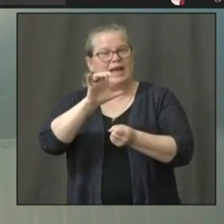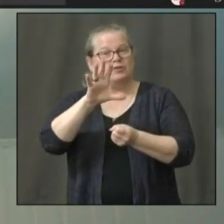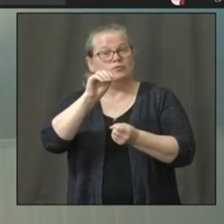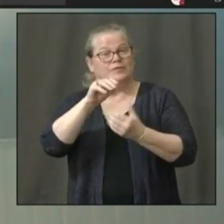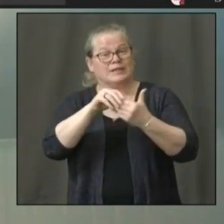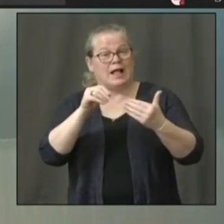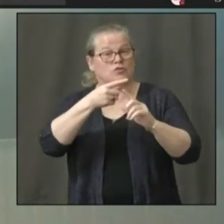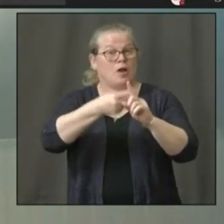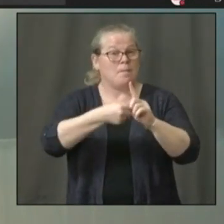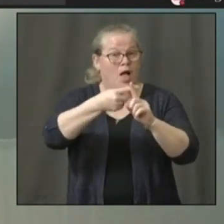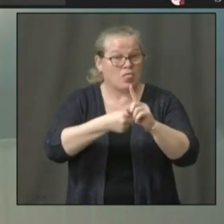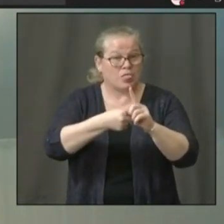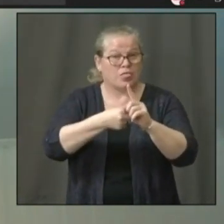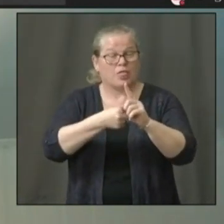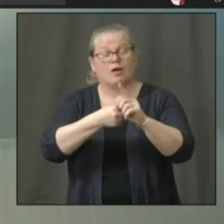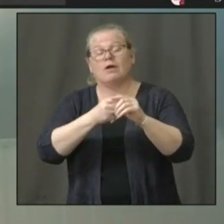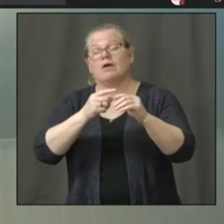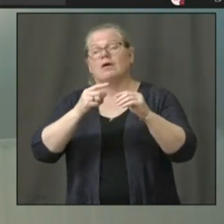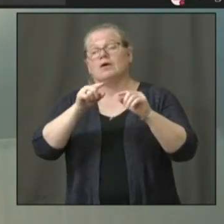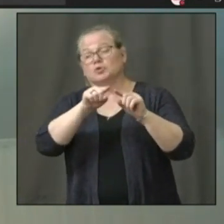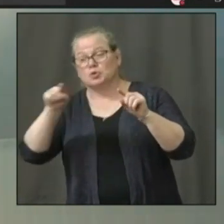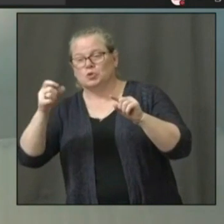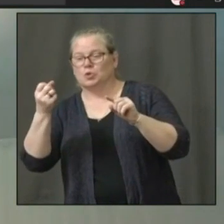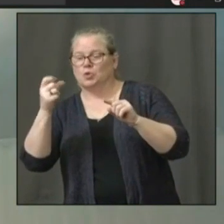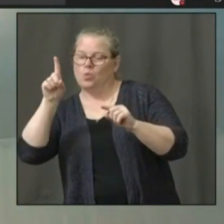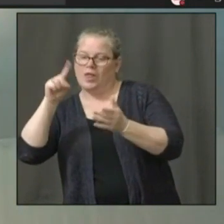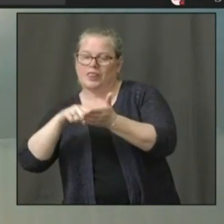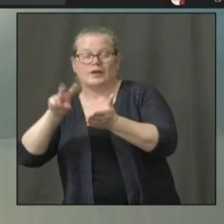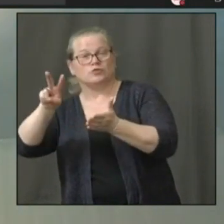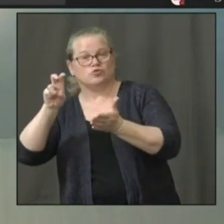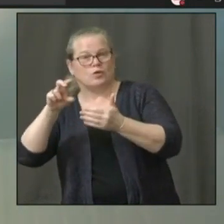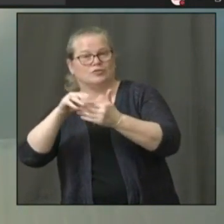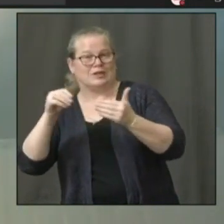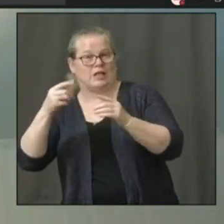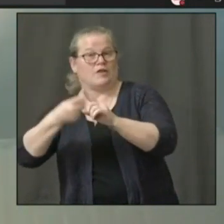month to help support some of the extra costs of being open